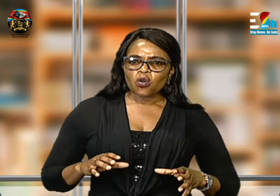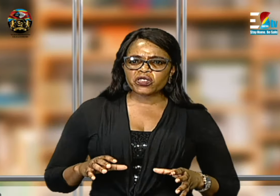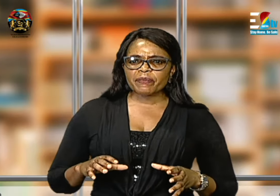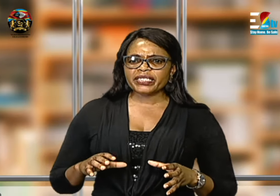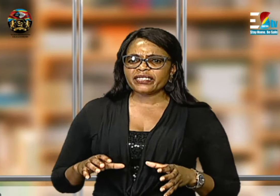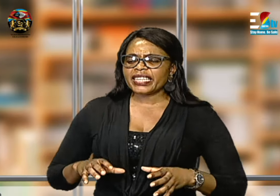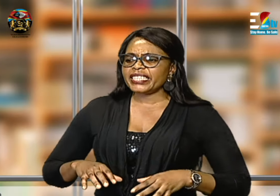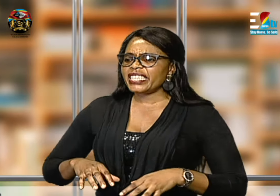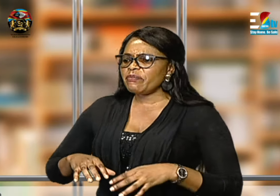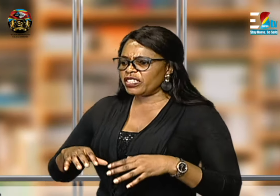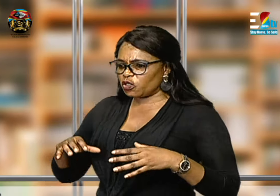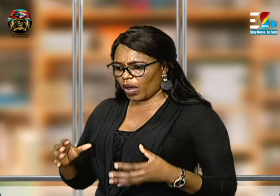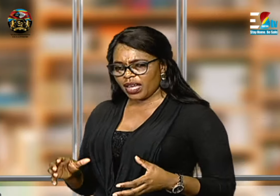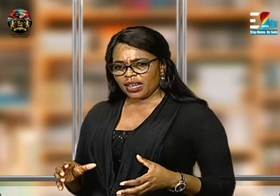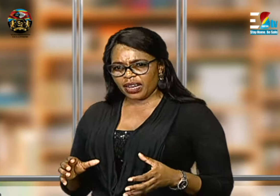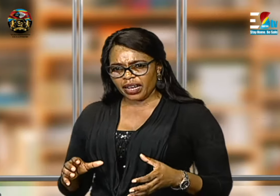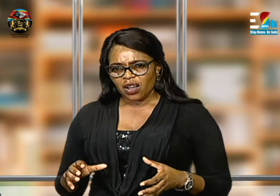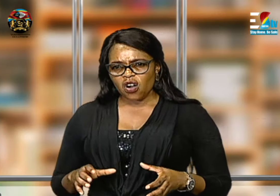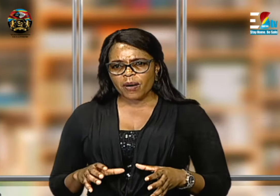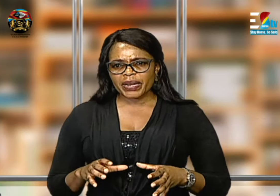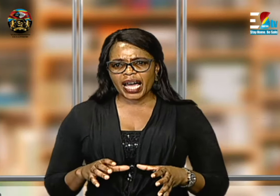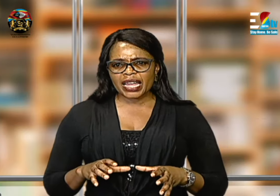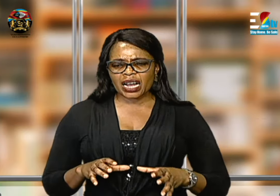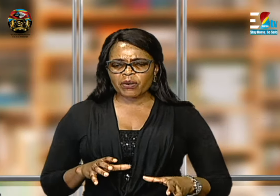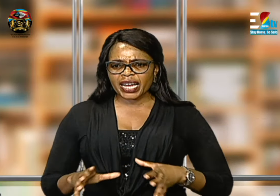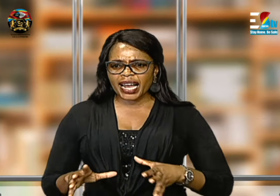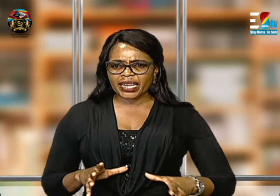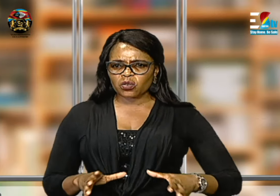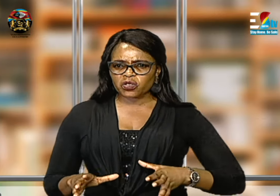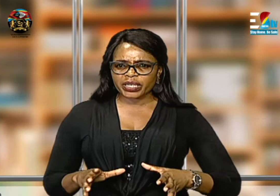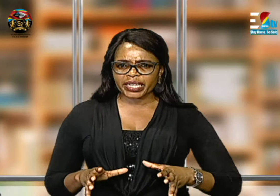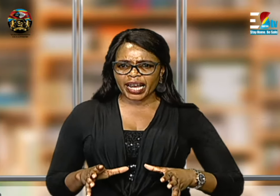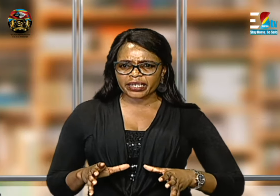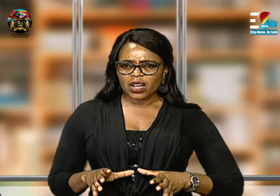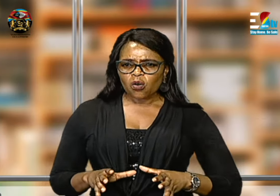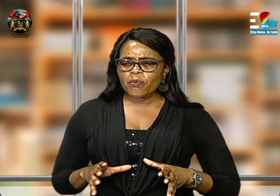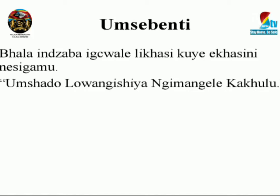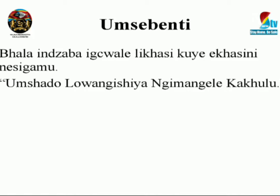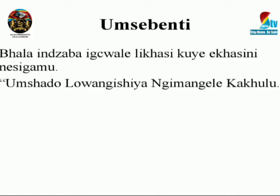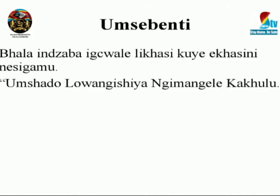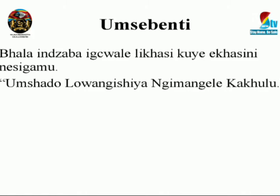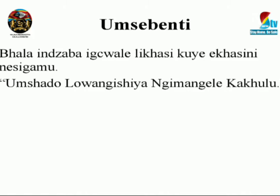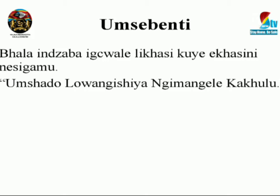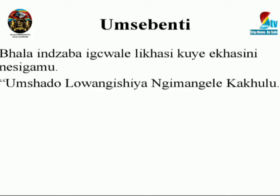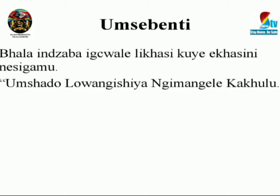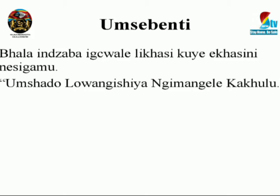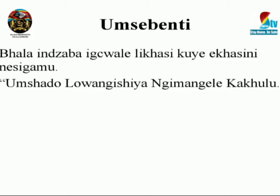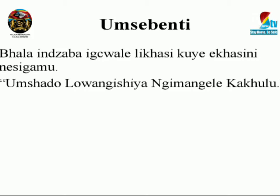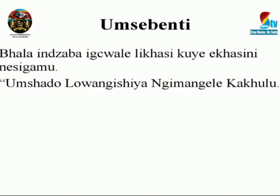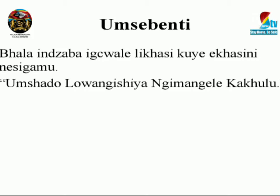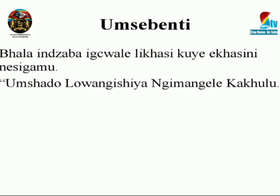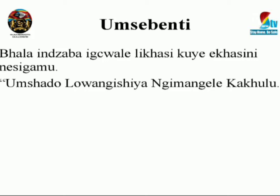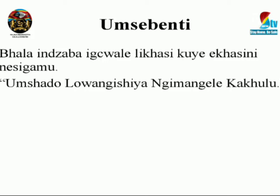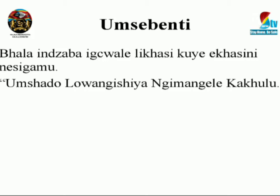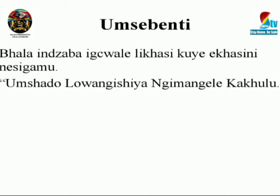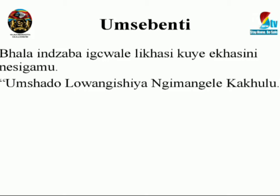tisho usebenzisile yini imizwa ngoba phela akubonakala ukuthi kwentekani kube nemizwa nangikhuluma nje